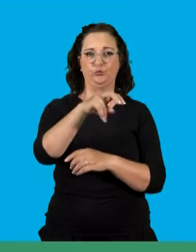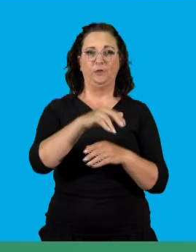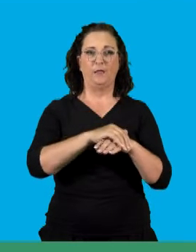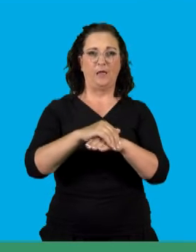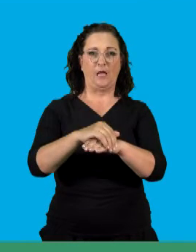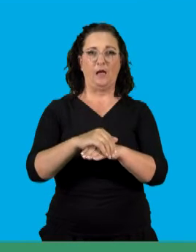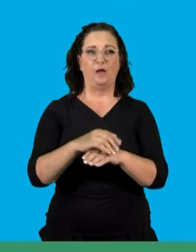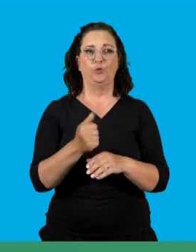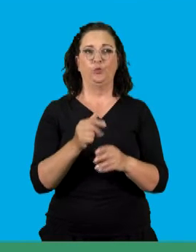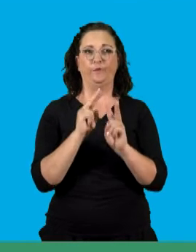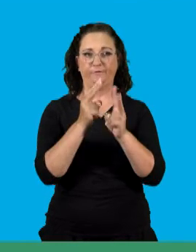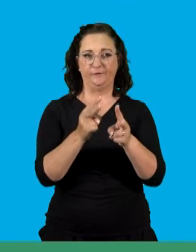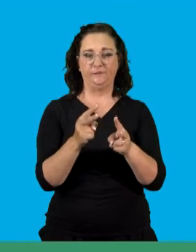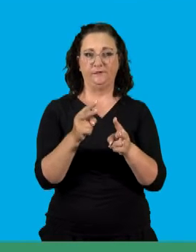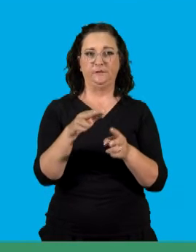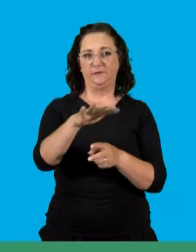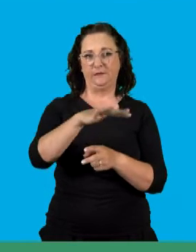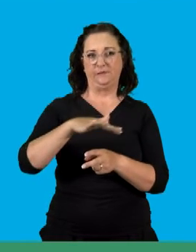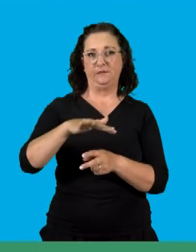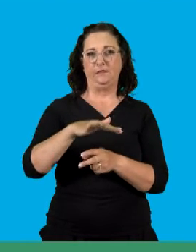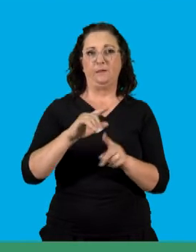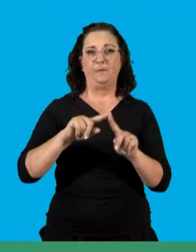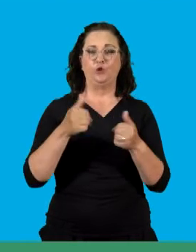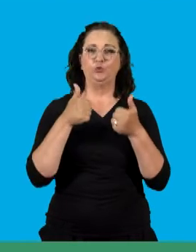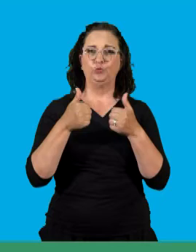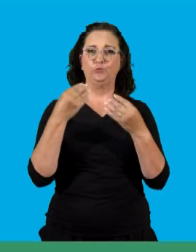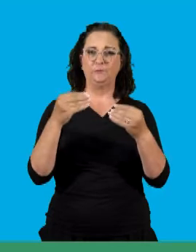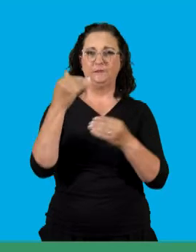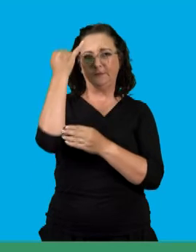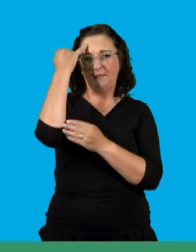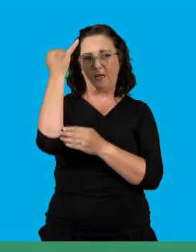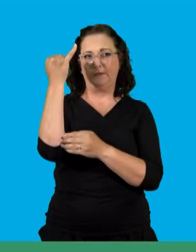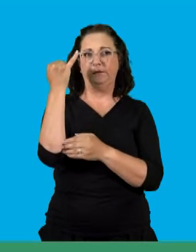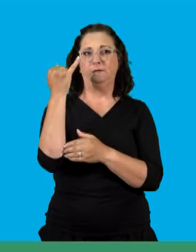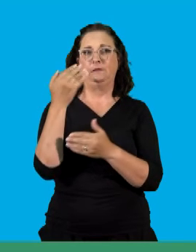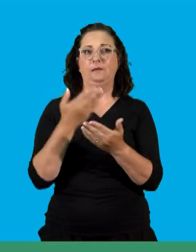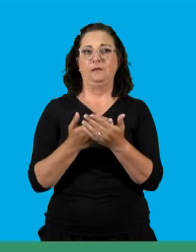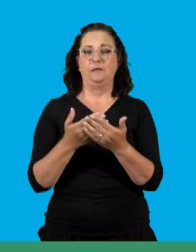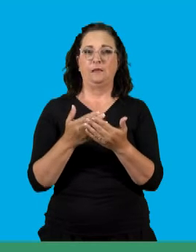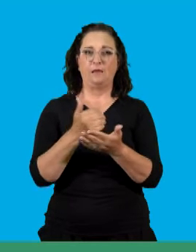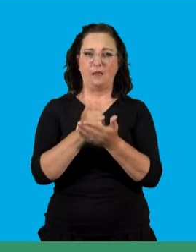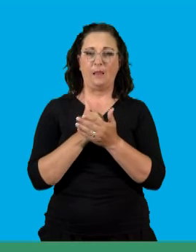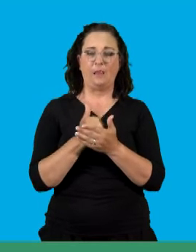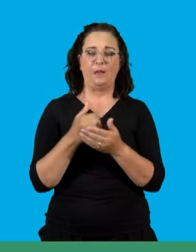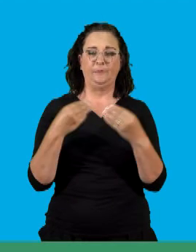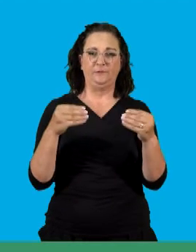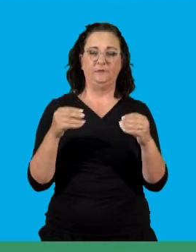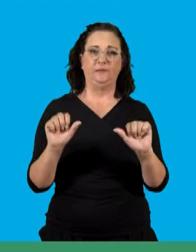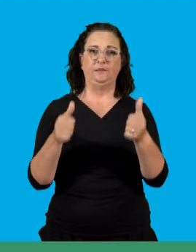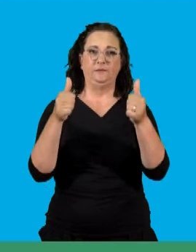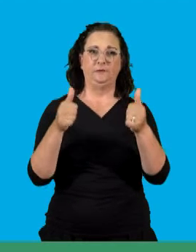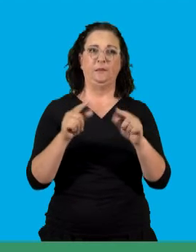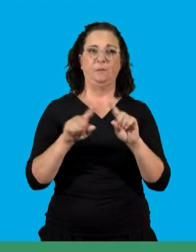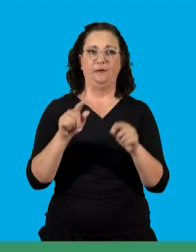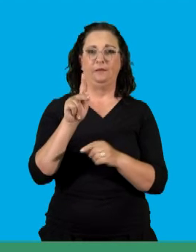heritage sites. Kenny has identified a good business idea that will make his business a success. Already you